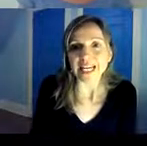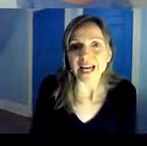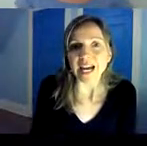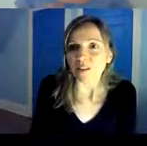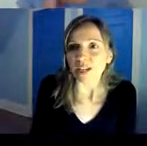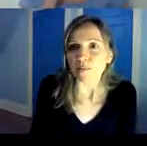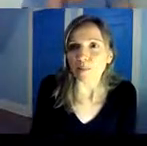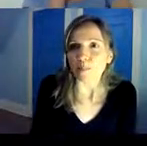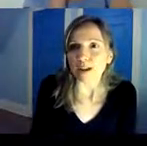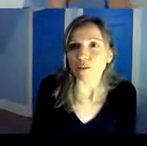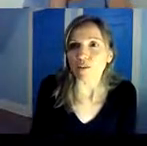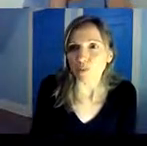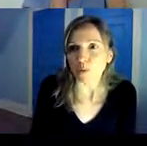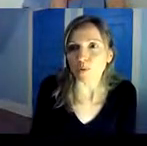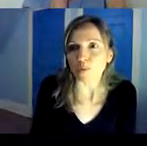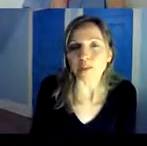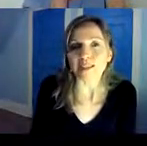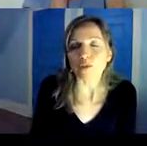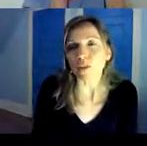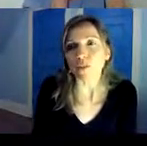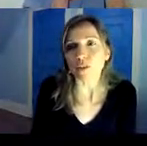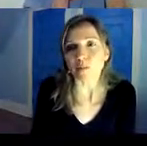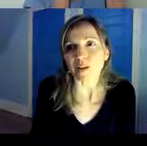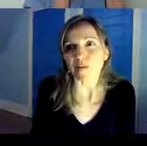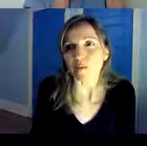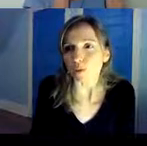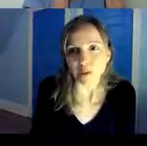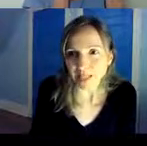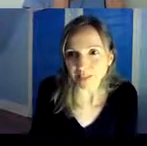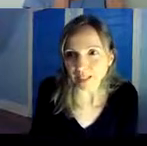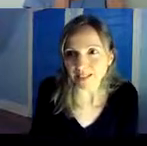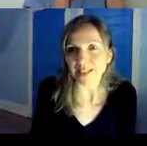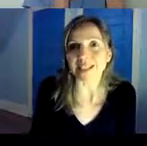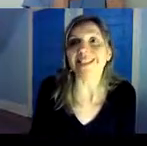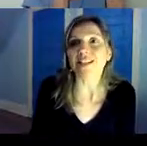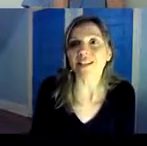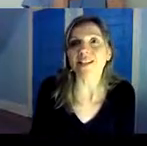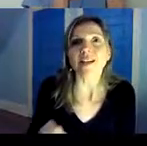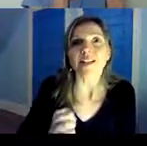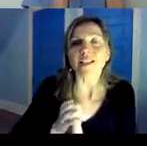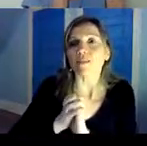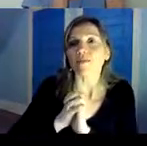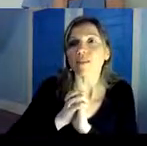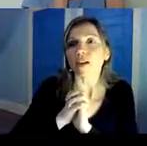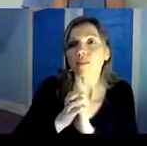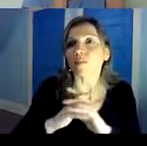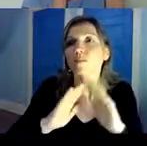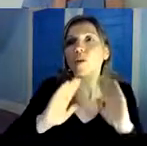is advocate for better disposal, because nobody feels good about using all that black plastic and sending